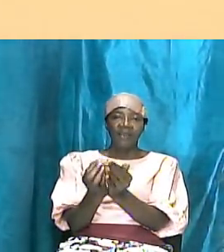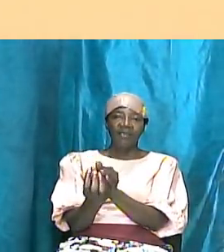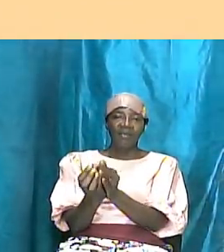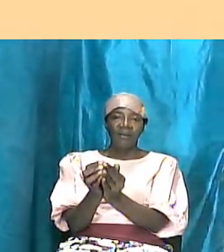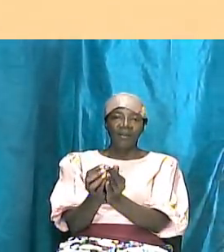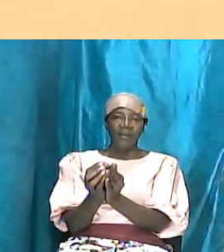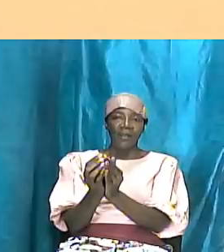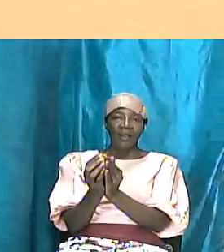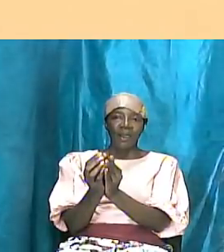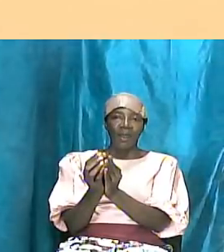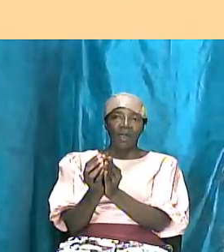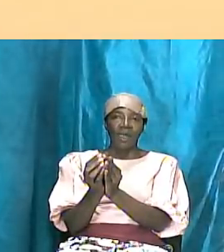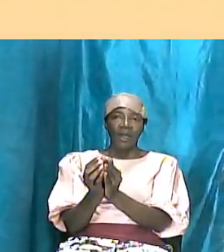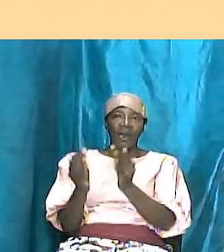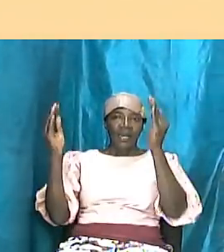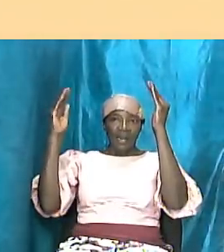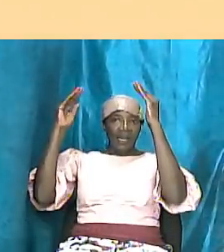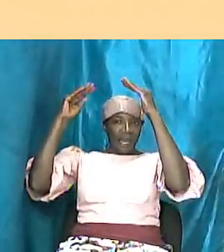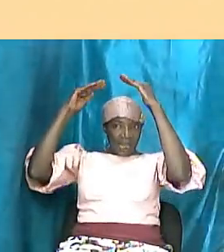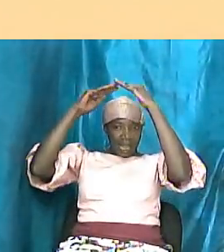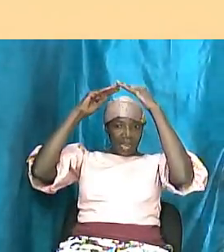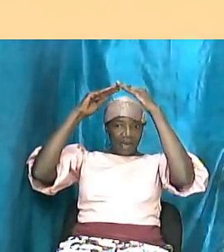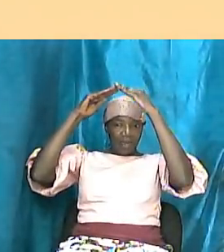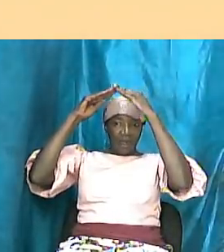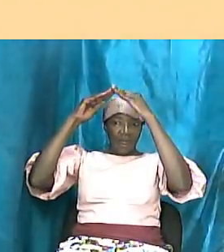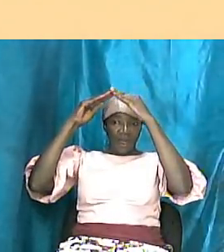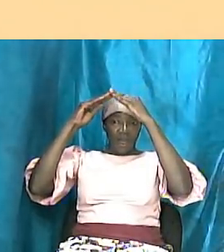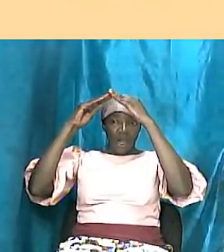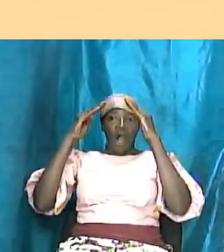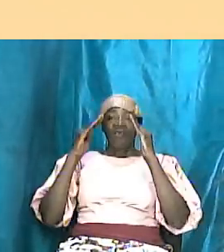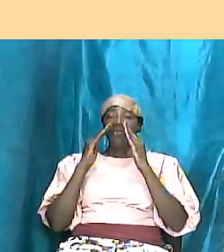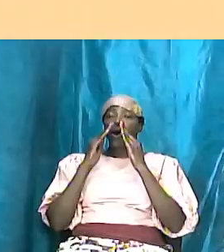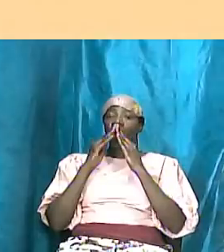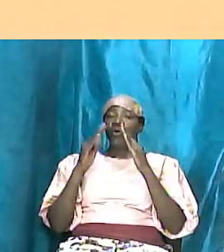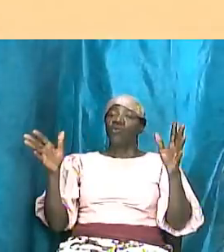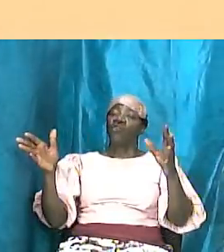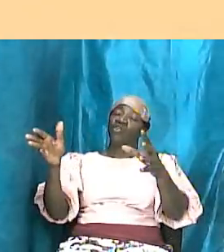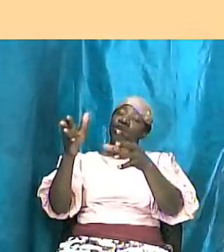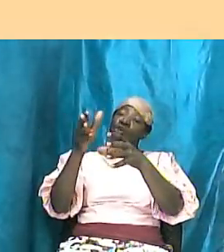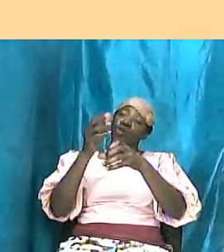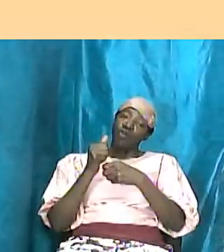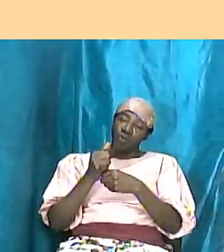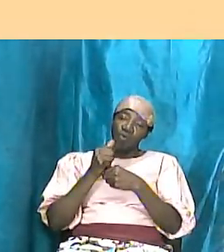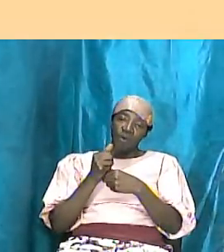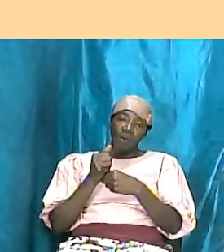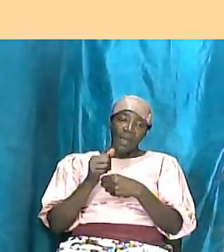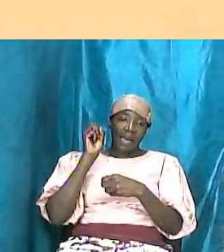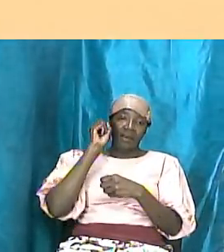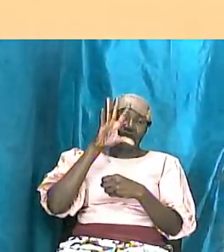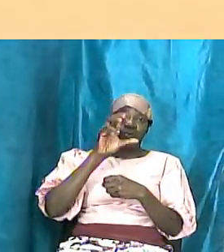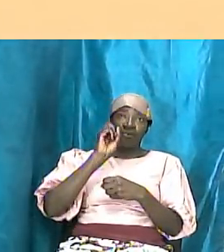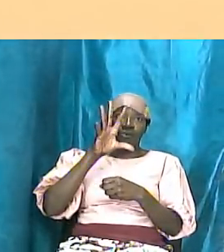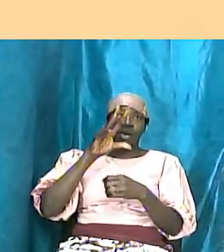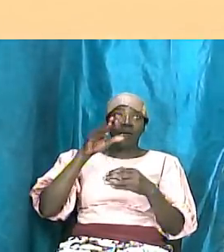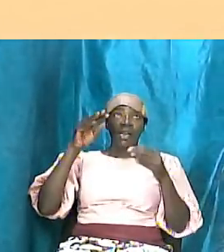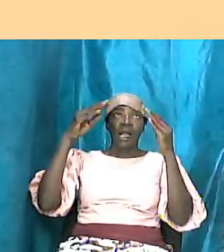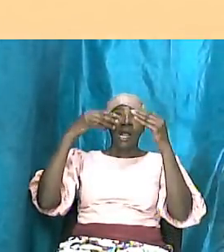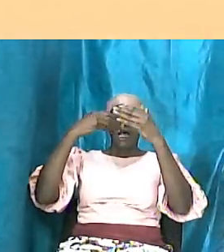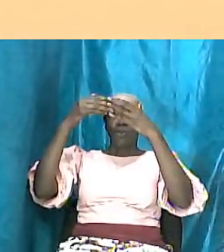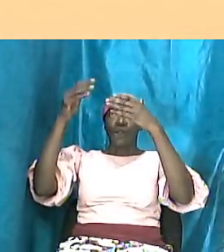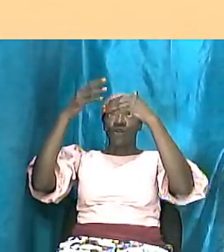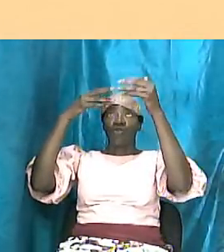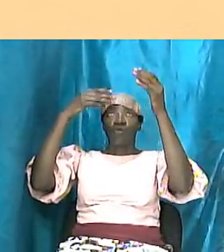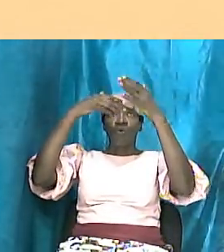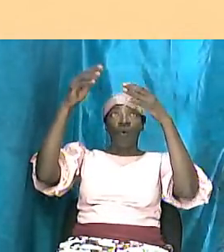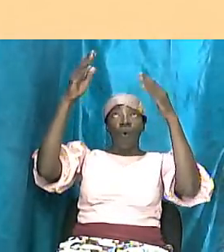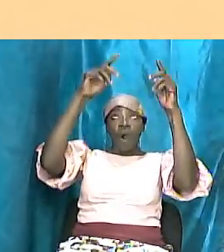each house took the hyssop and sprinkled the lintel and the doorpost with the blood.